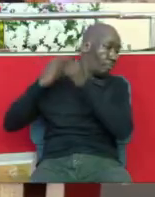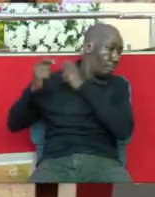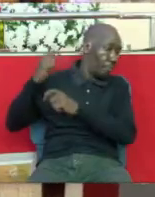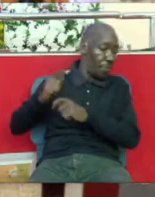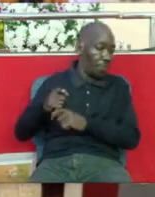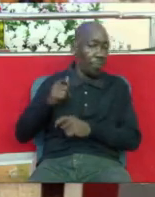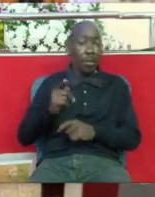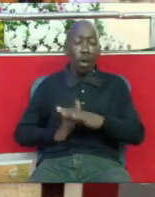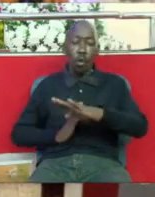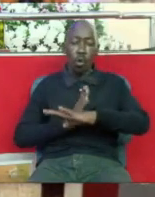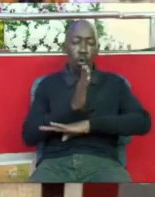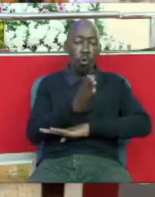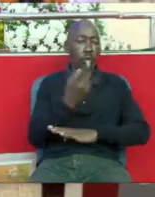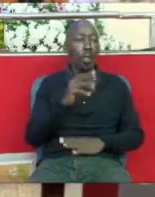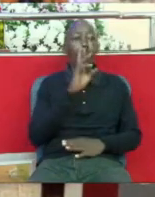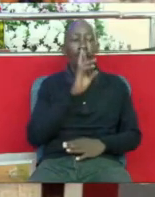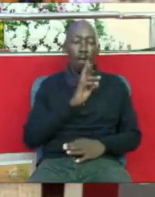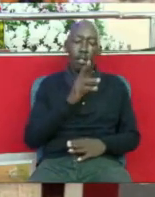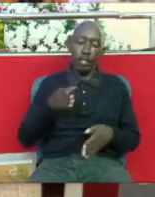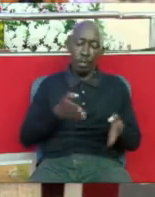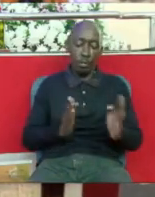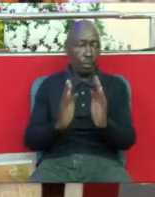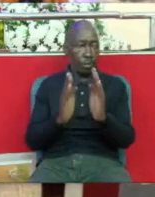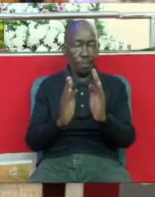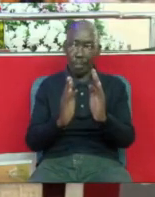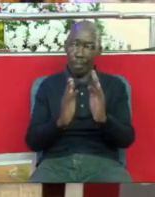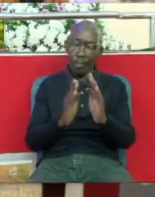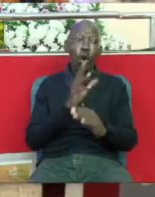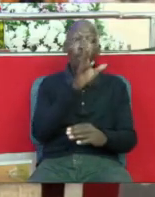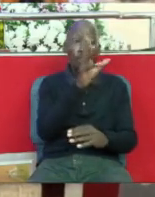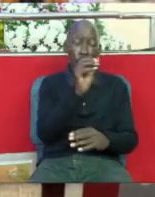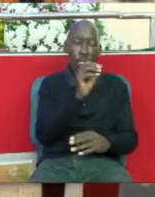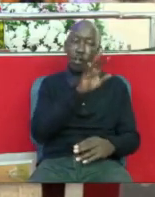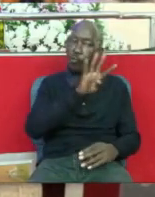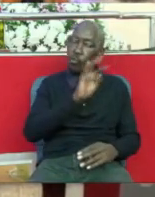they had crossed the Red Sea. And now this is 40 years.